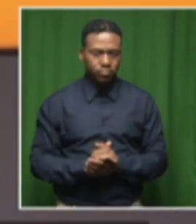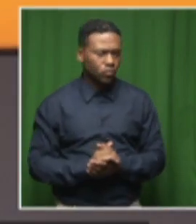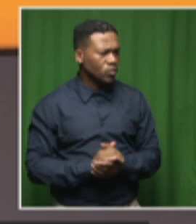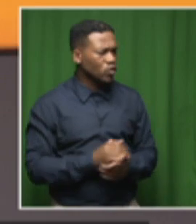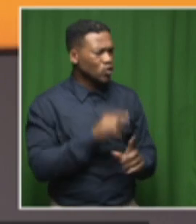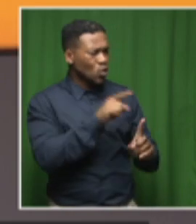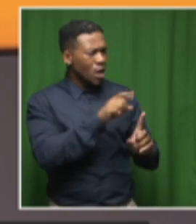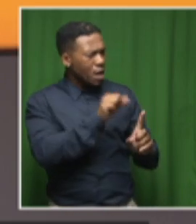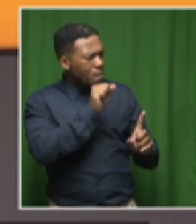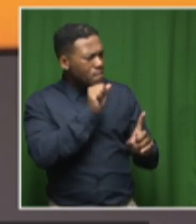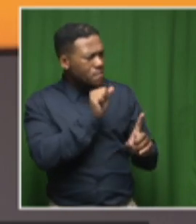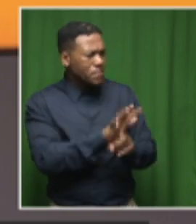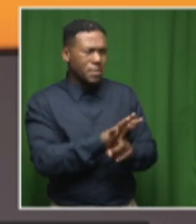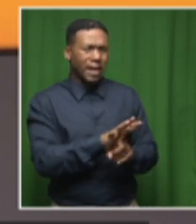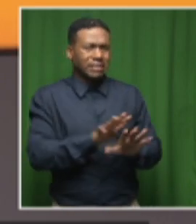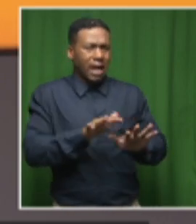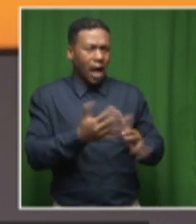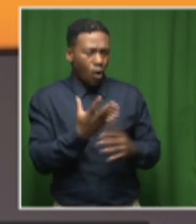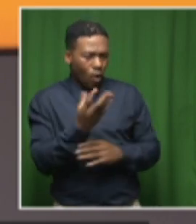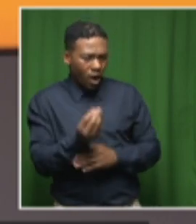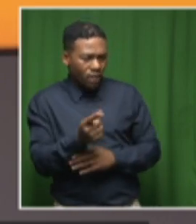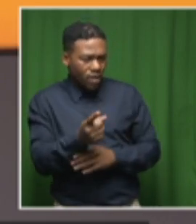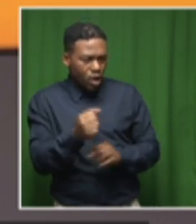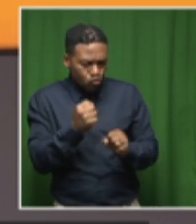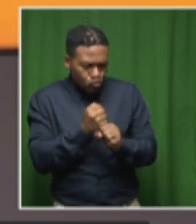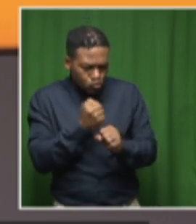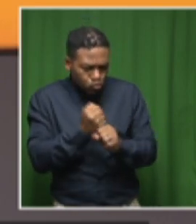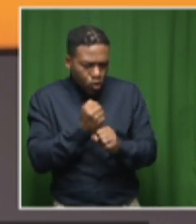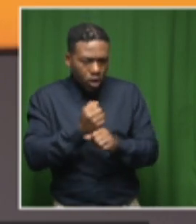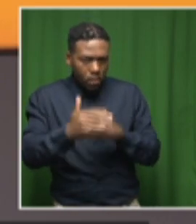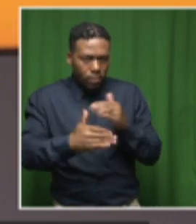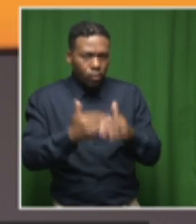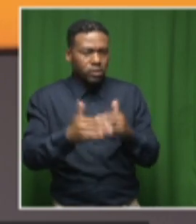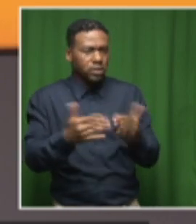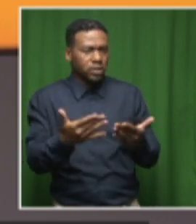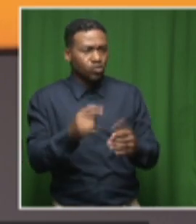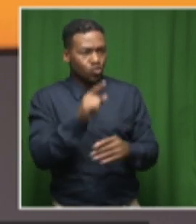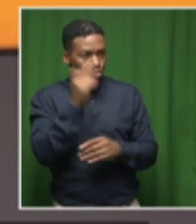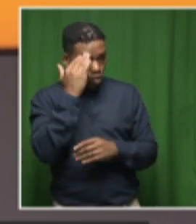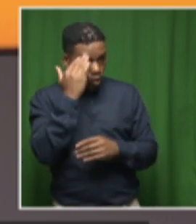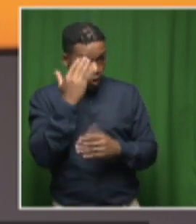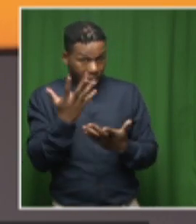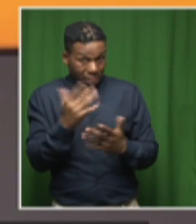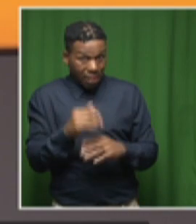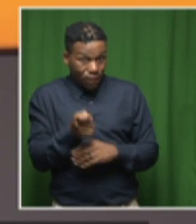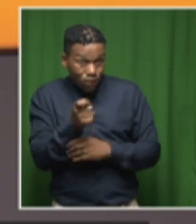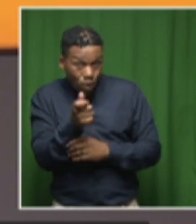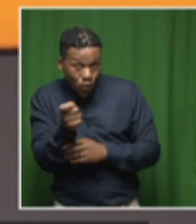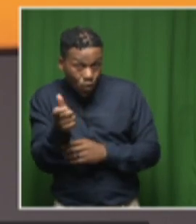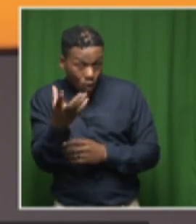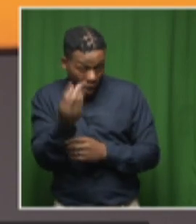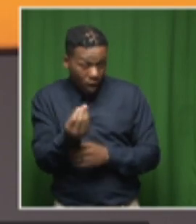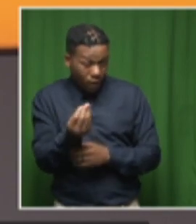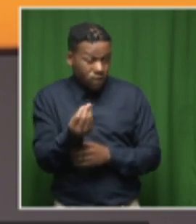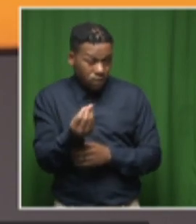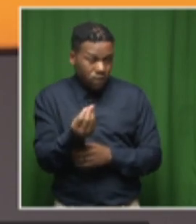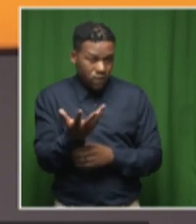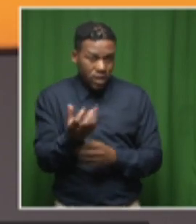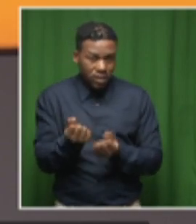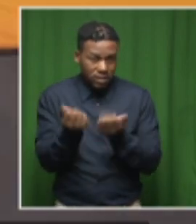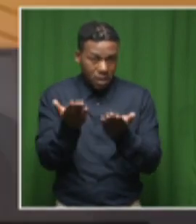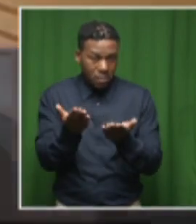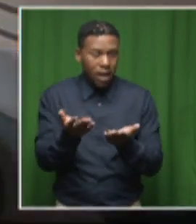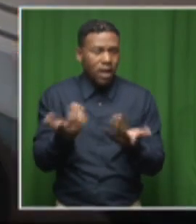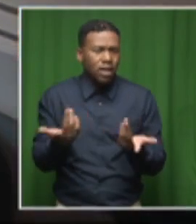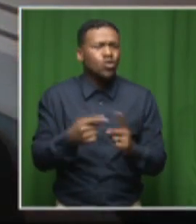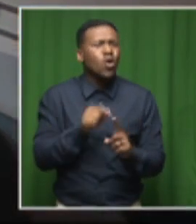production process? I mean, the fact that there's a limited availability or limited supply of lime. So how much of an impact does it have on the overall production process